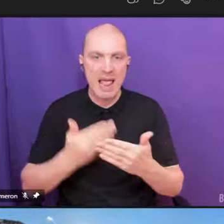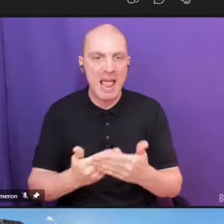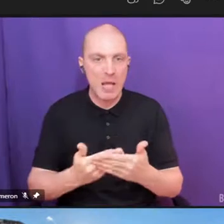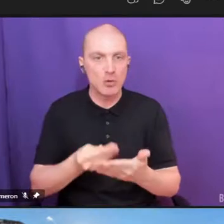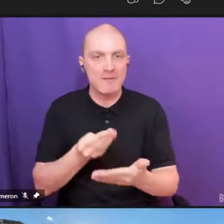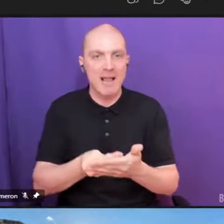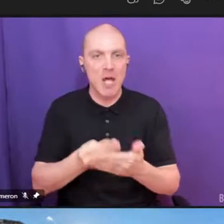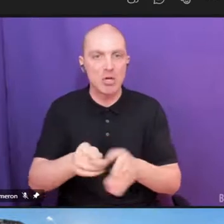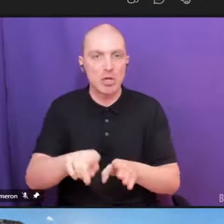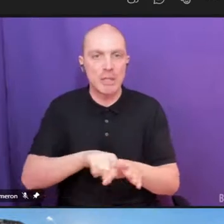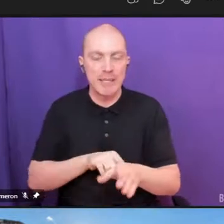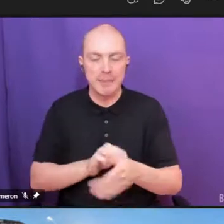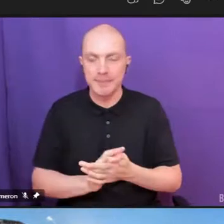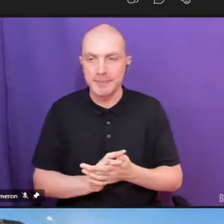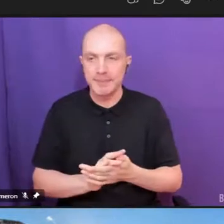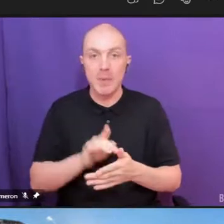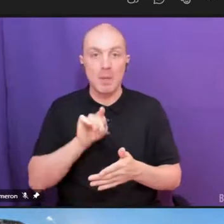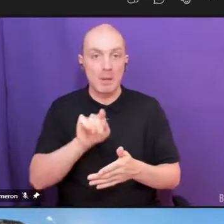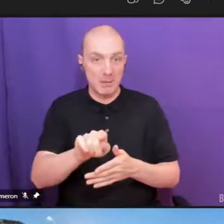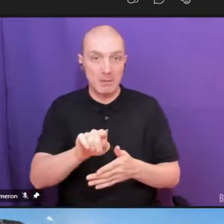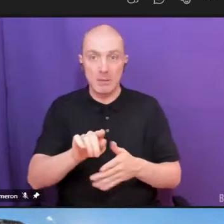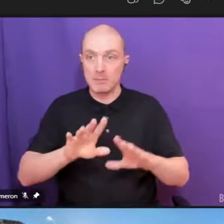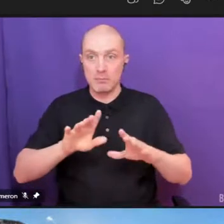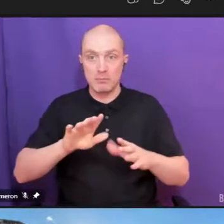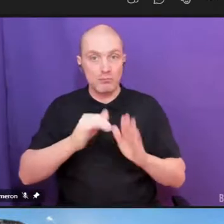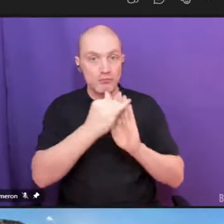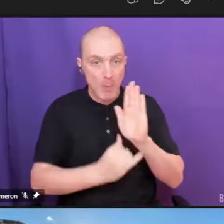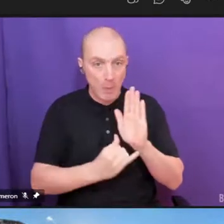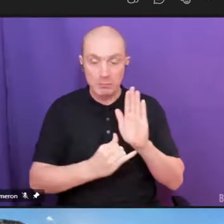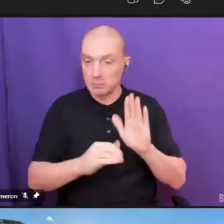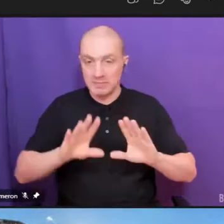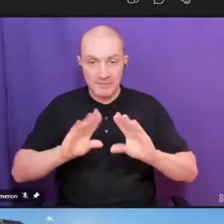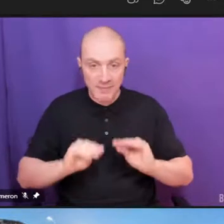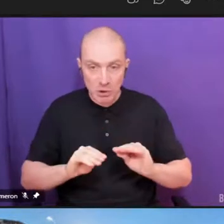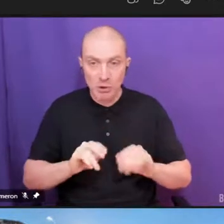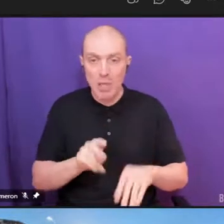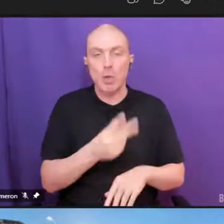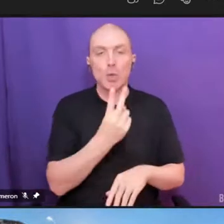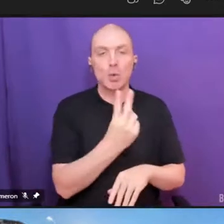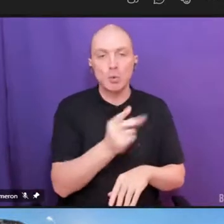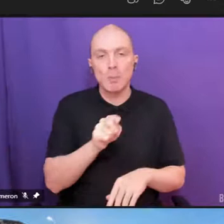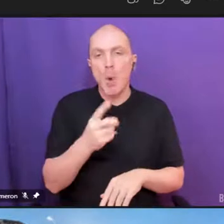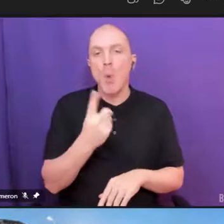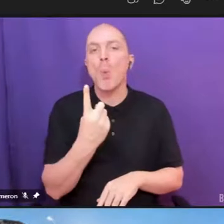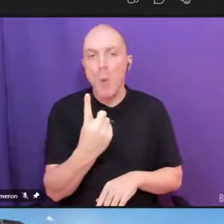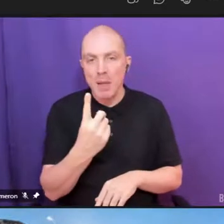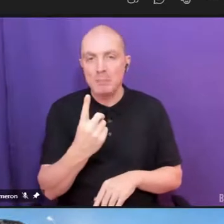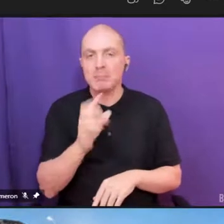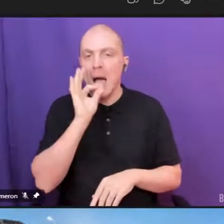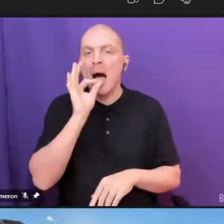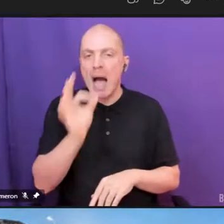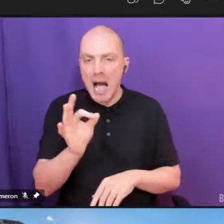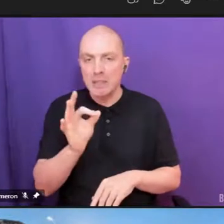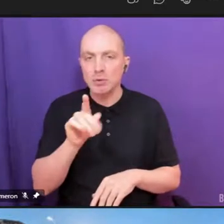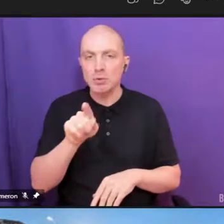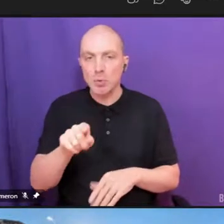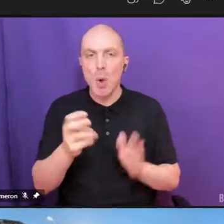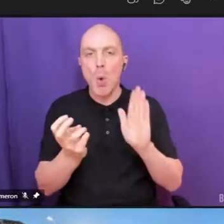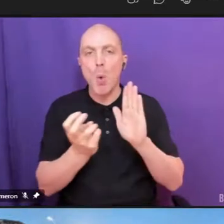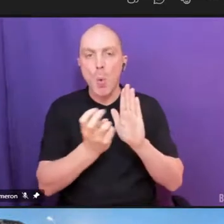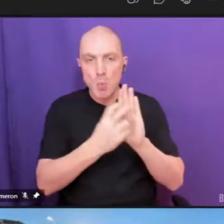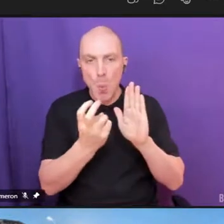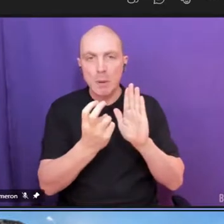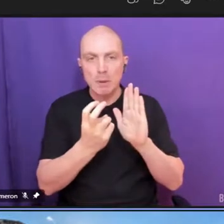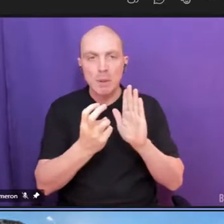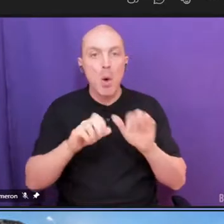that concludes that report. And in terms of the recommendation at 2.1, I'm asking that you note our progress and our performance. Thank you,